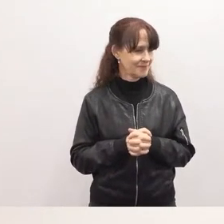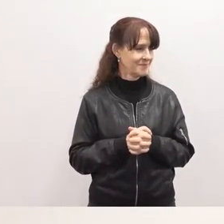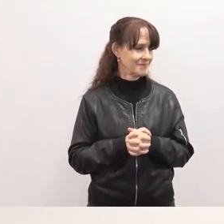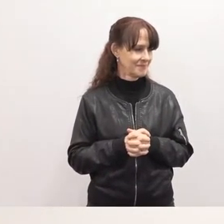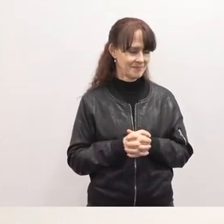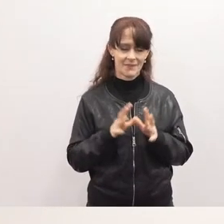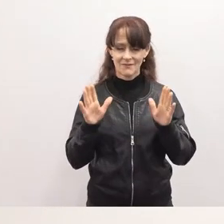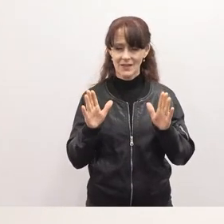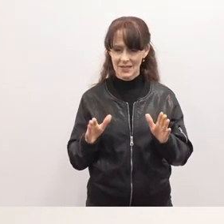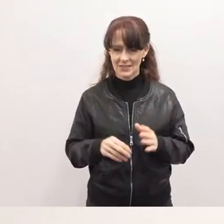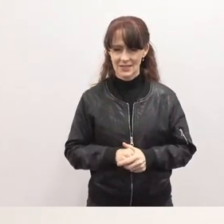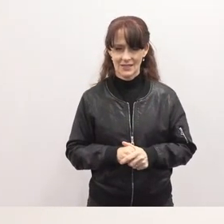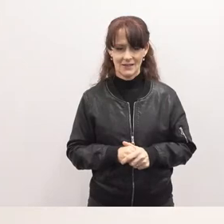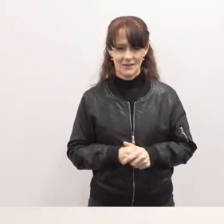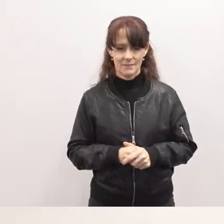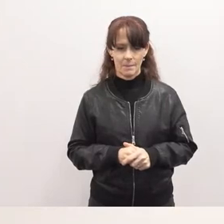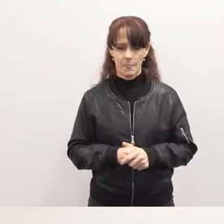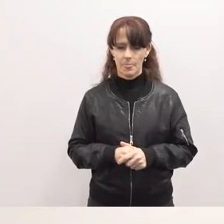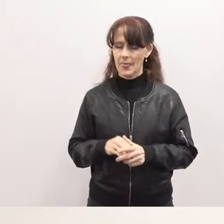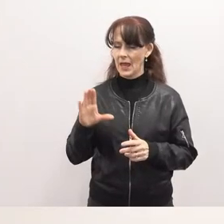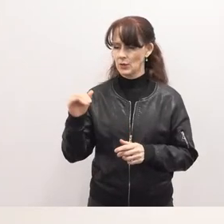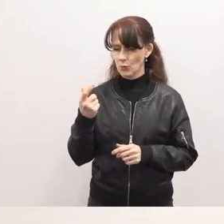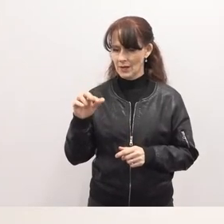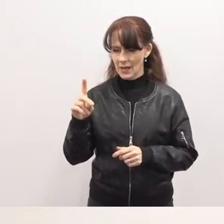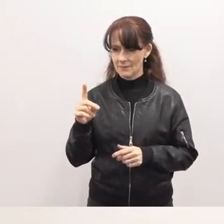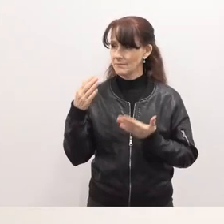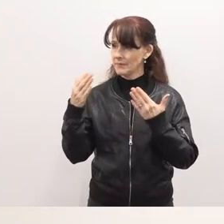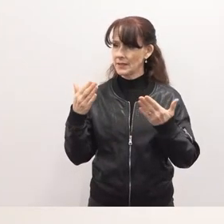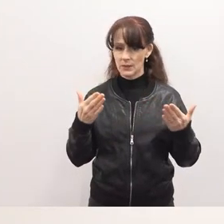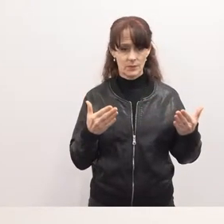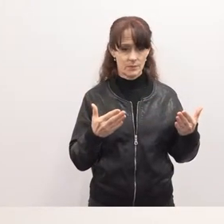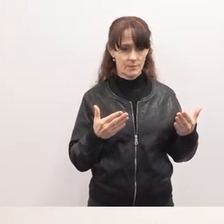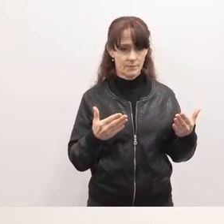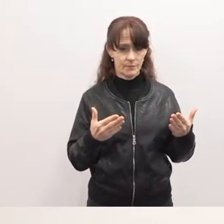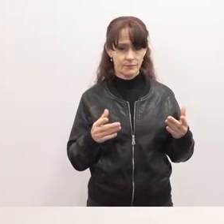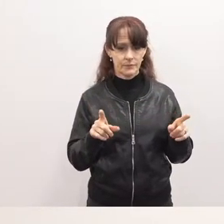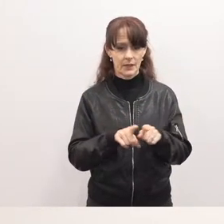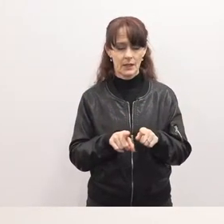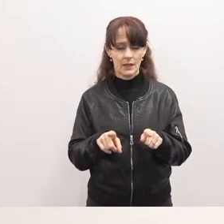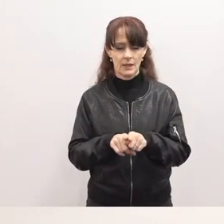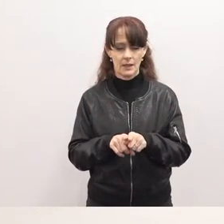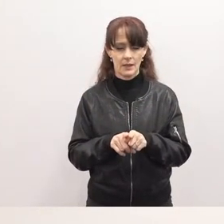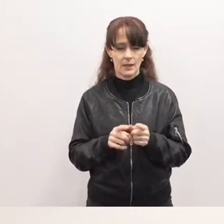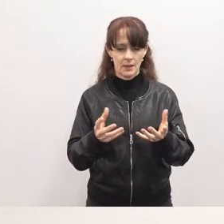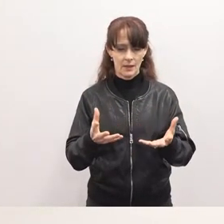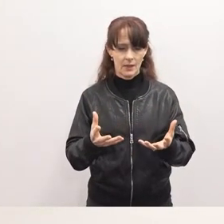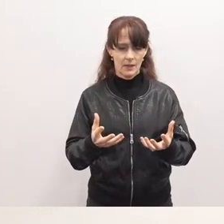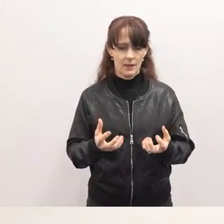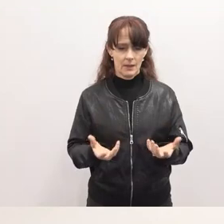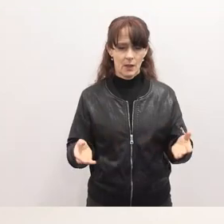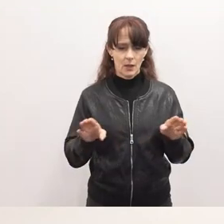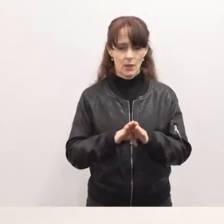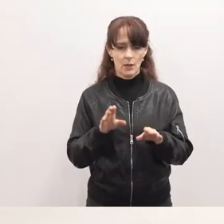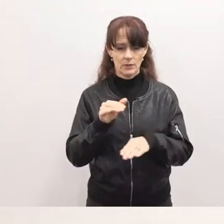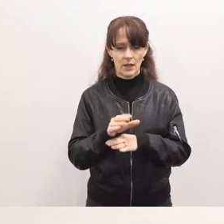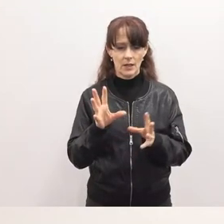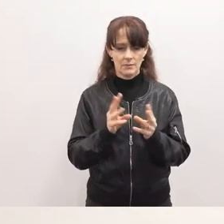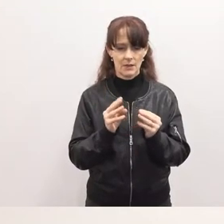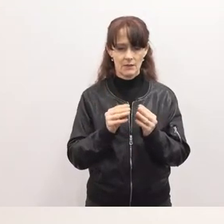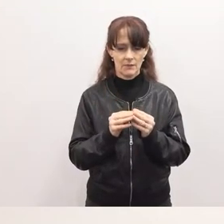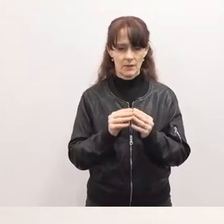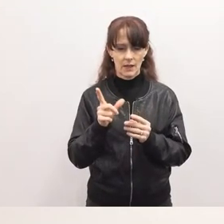Fantastic. Great. Thank you. Well, I'd also like to close tonight's meeting for